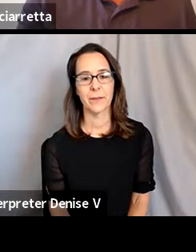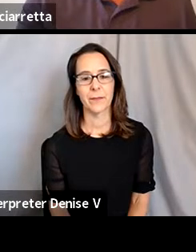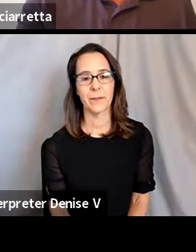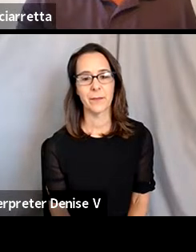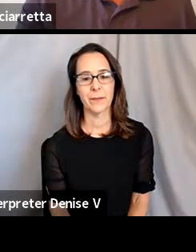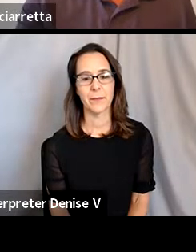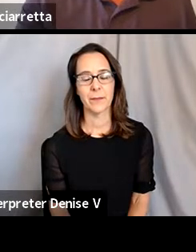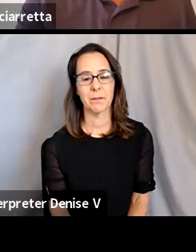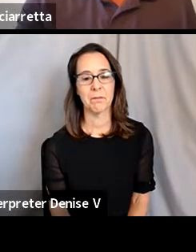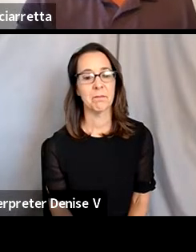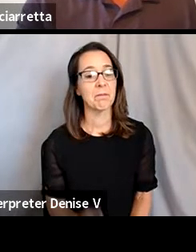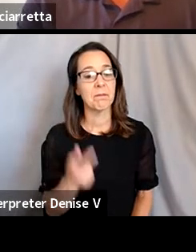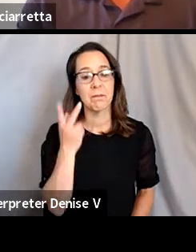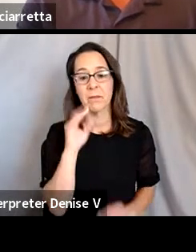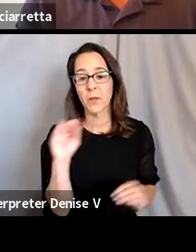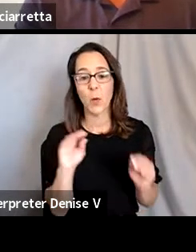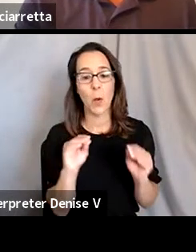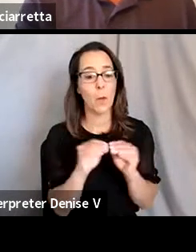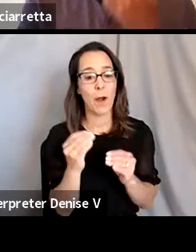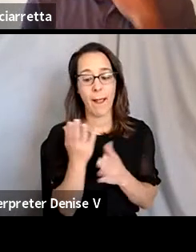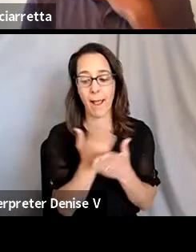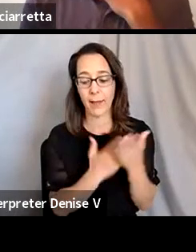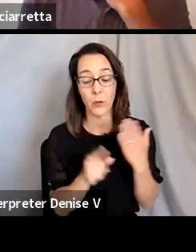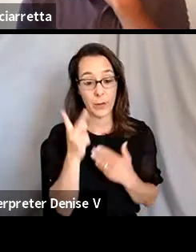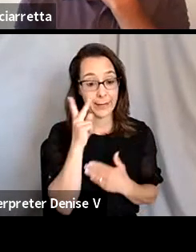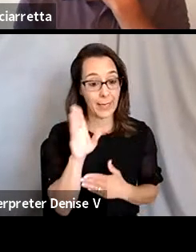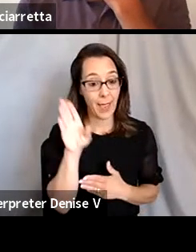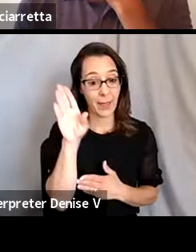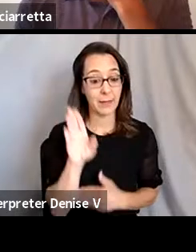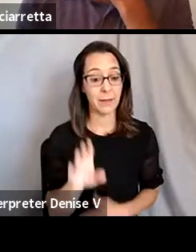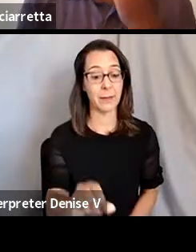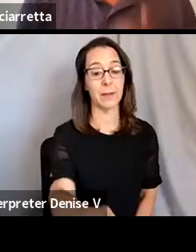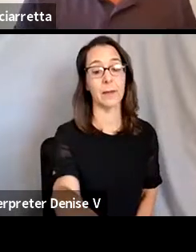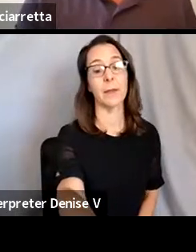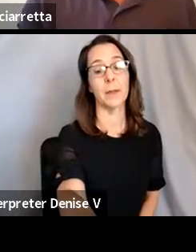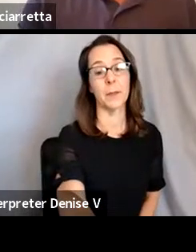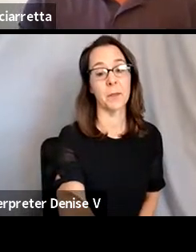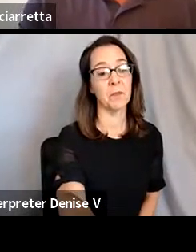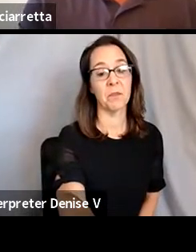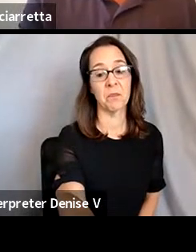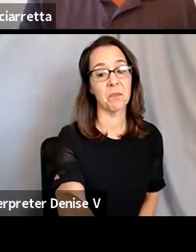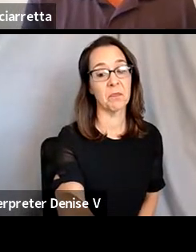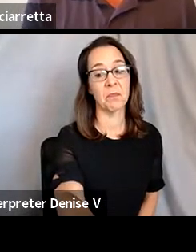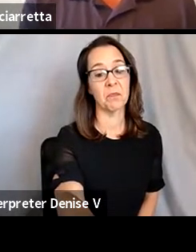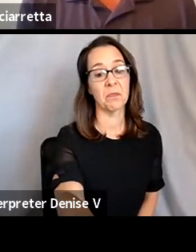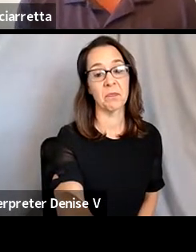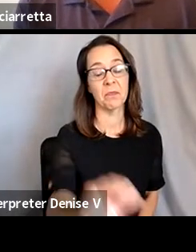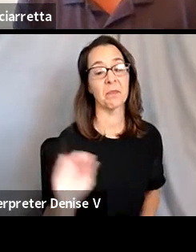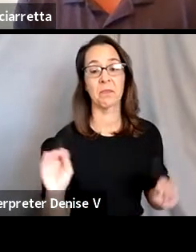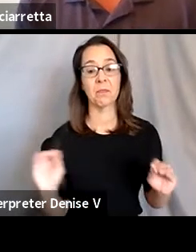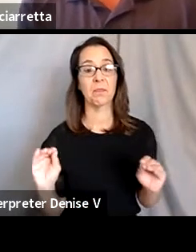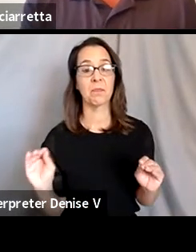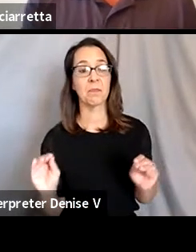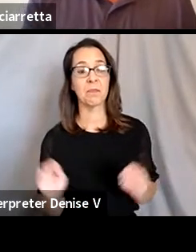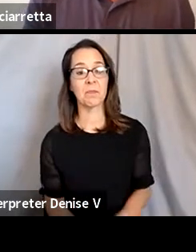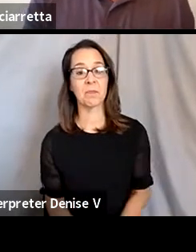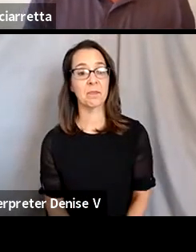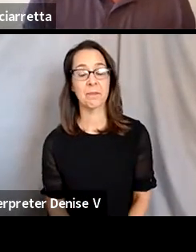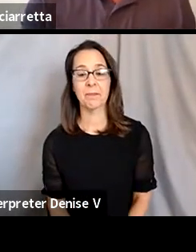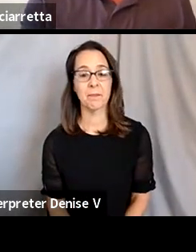I don't see any more hands raised. Brad, do you see any on your end? Nope, no Okay. digital or physical